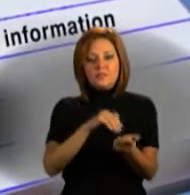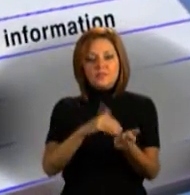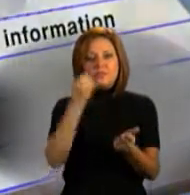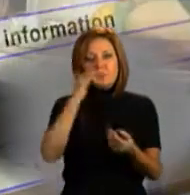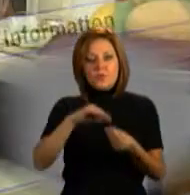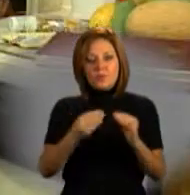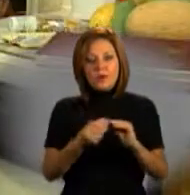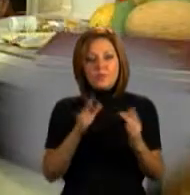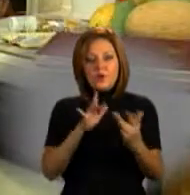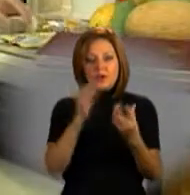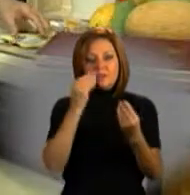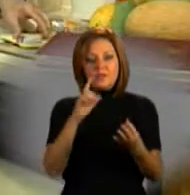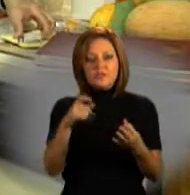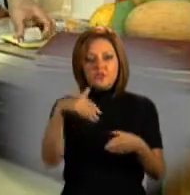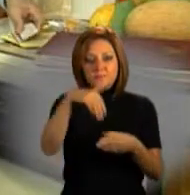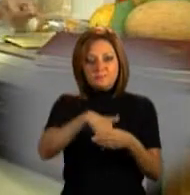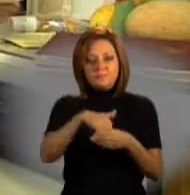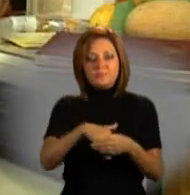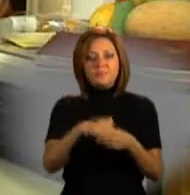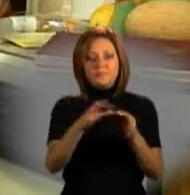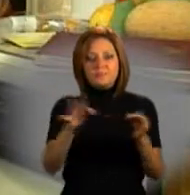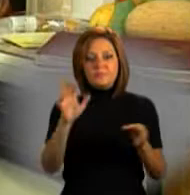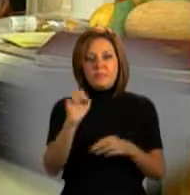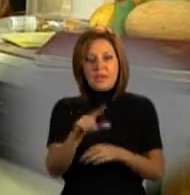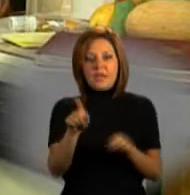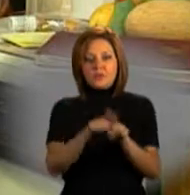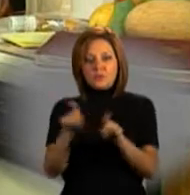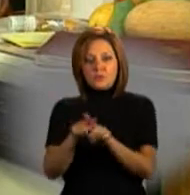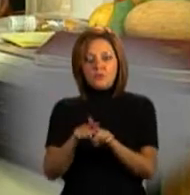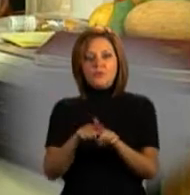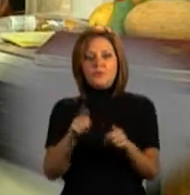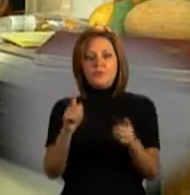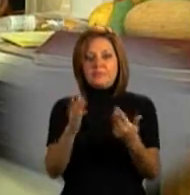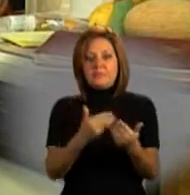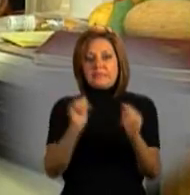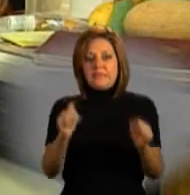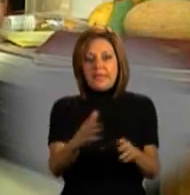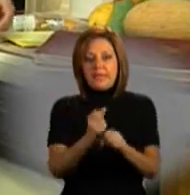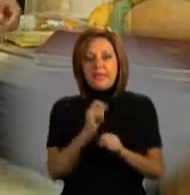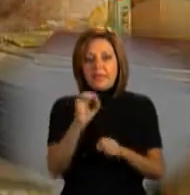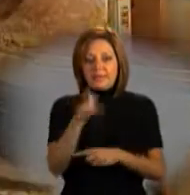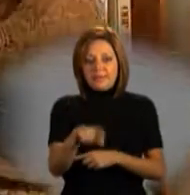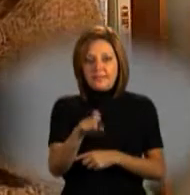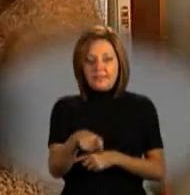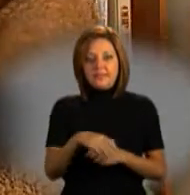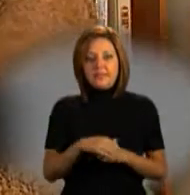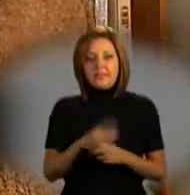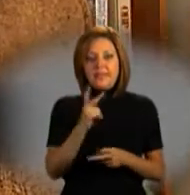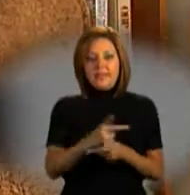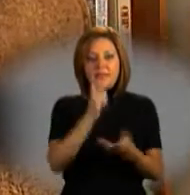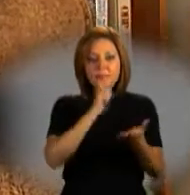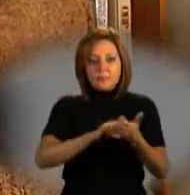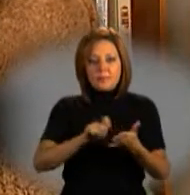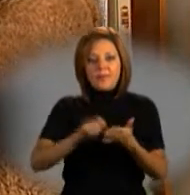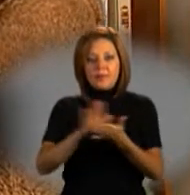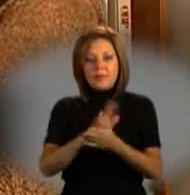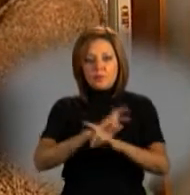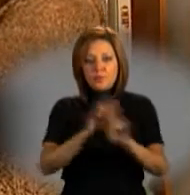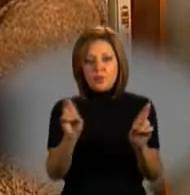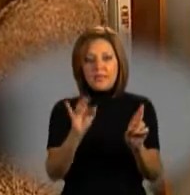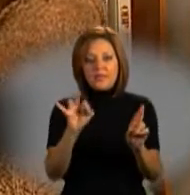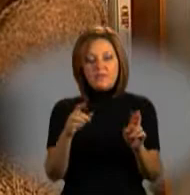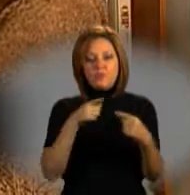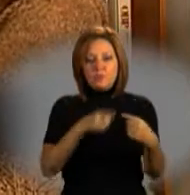contact information should also be stored in watertight plastic and kept where you can get to them quickly. Keep a pen and paper handy if you